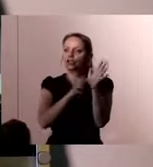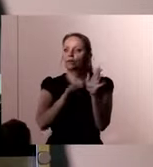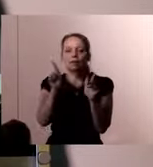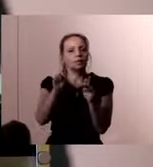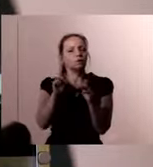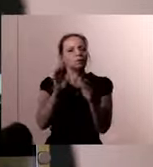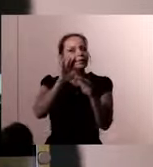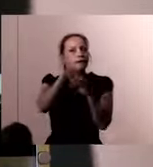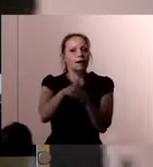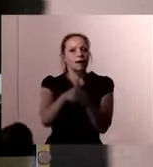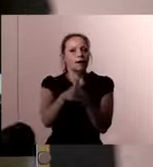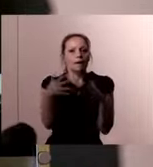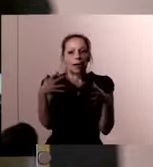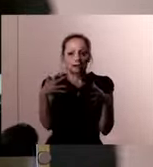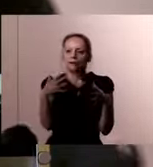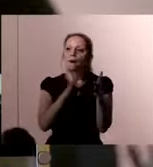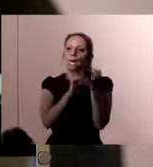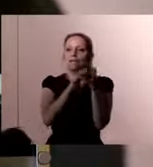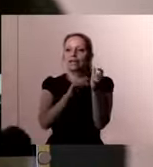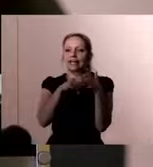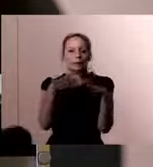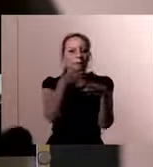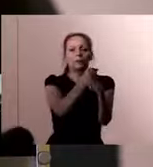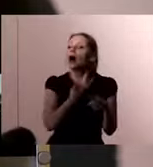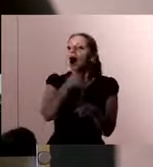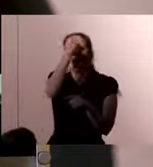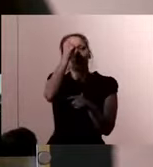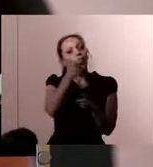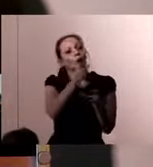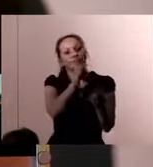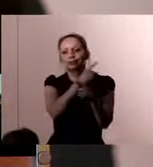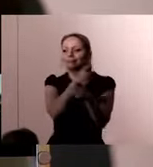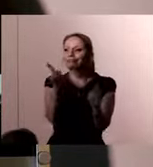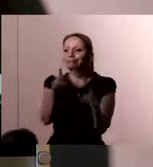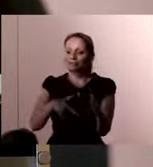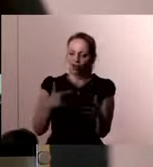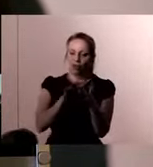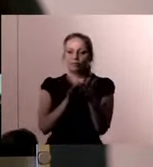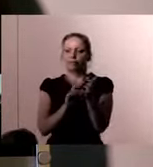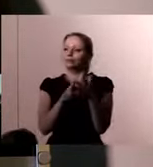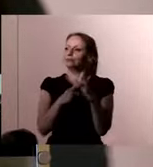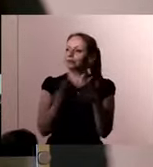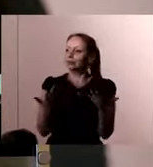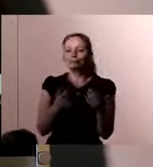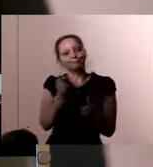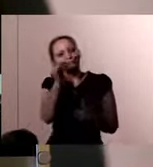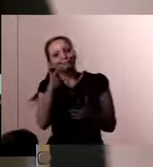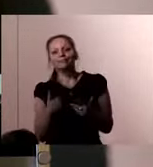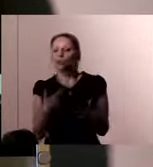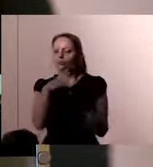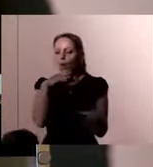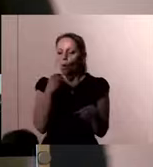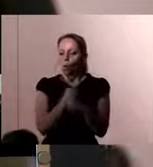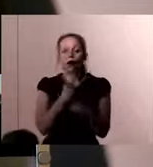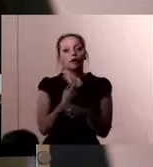media. And I think it's unsatisfying, as I'm sure we all find the media to be a lot of the time. You know that when the